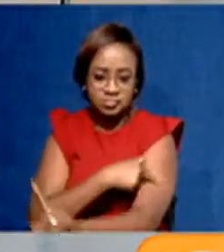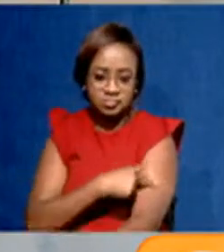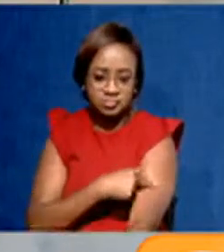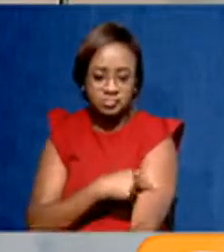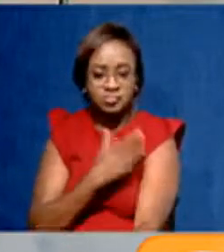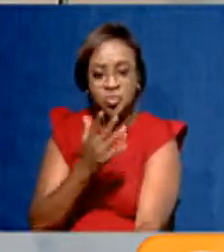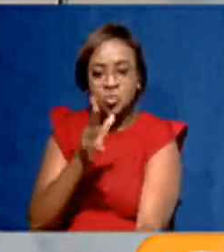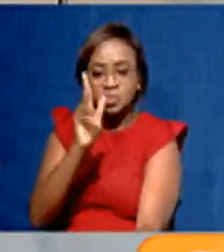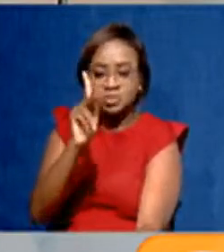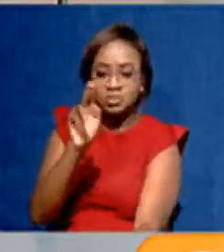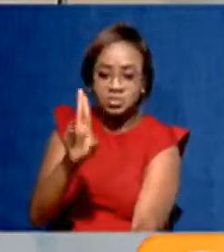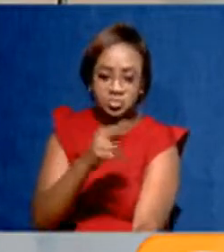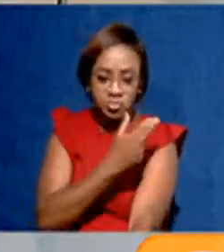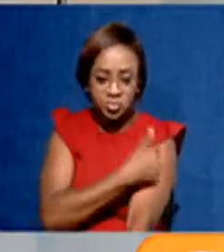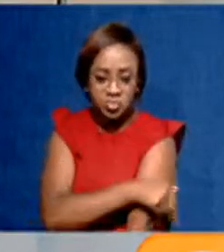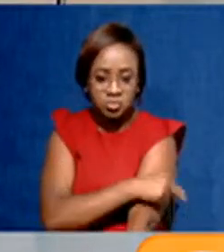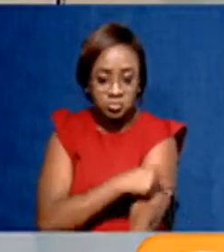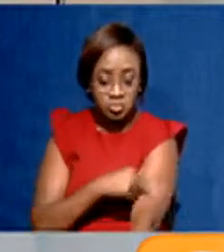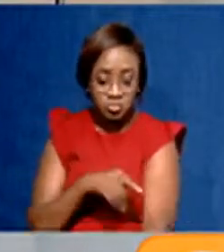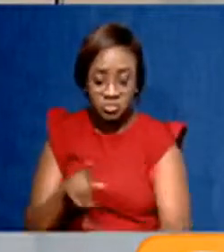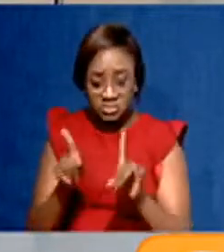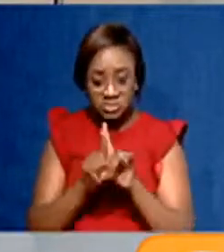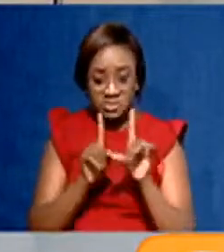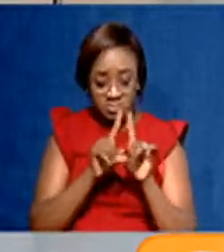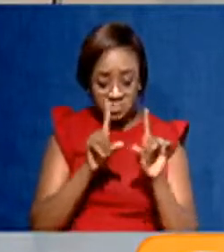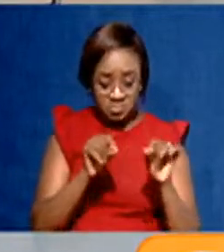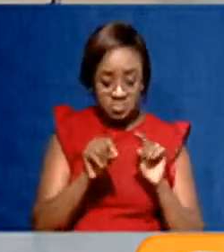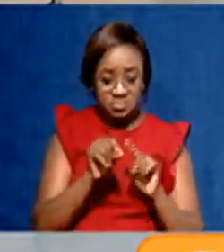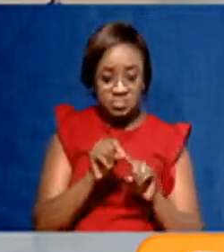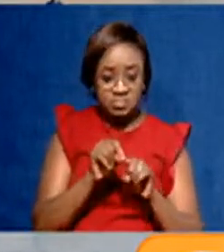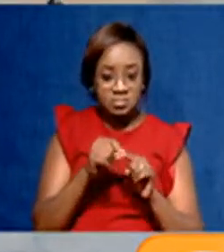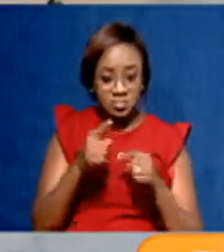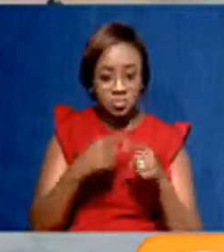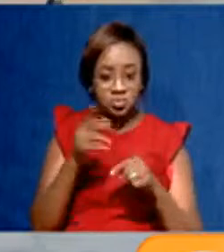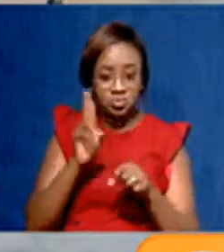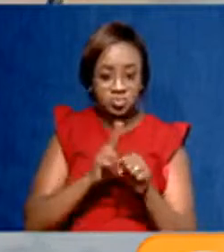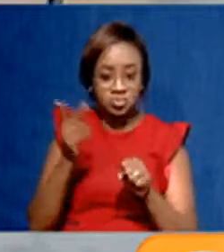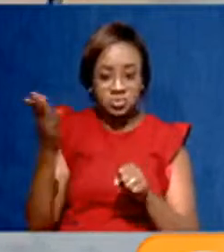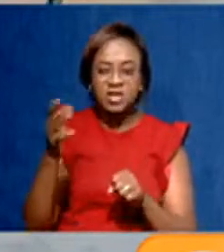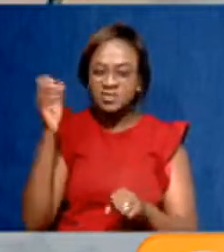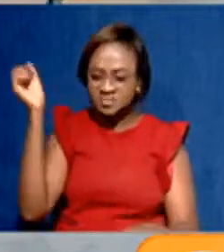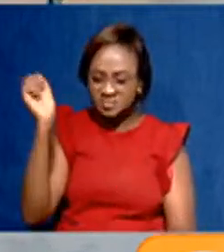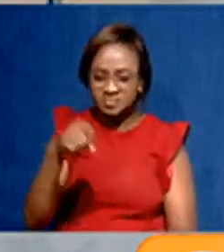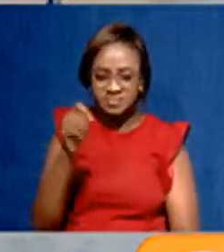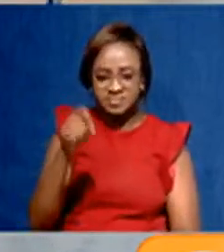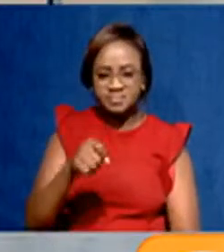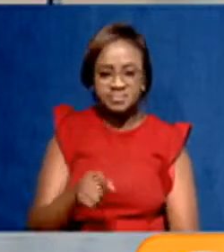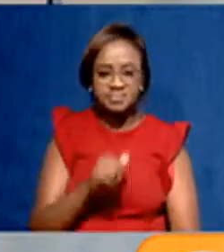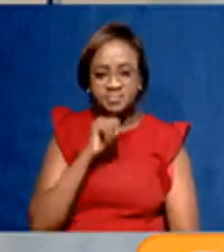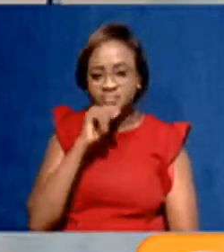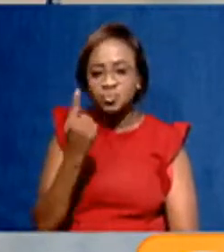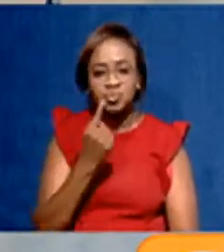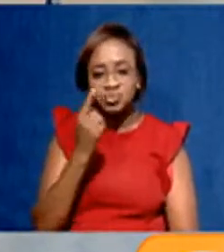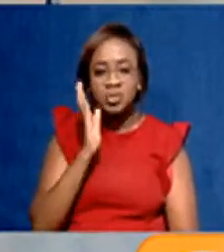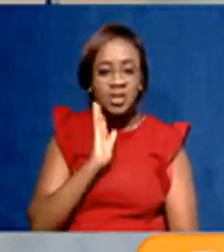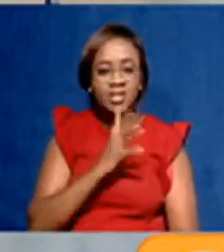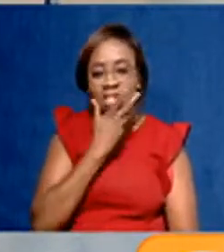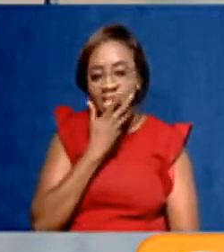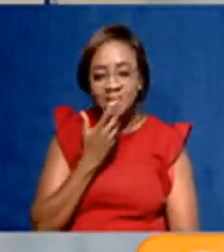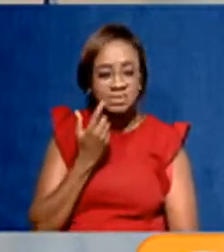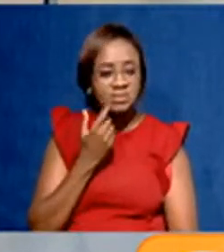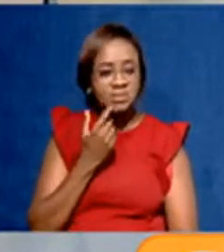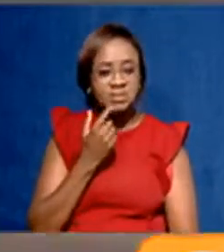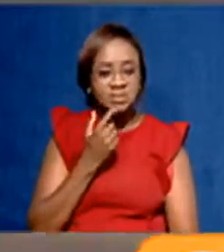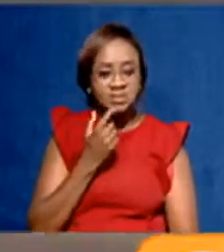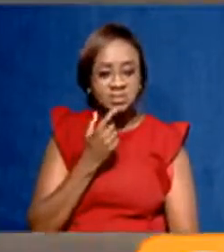KU, is the card usable there? Yes, it is. And not only Kang'ata, even,